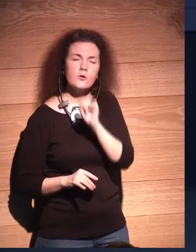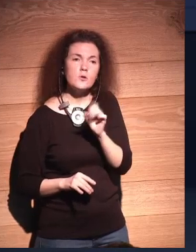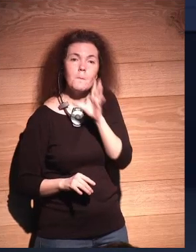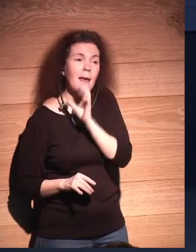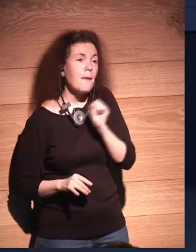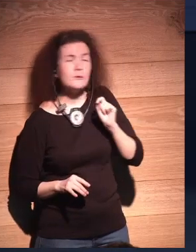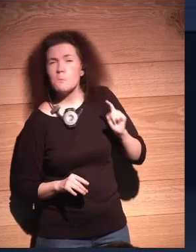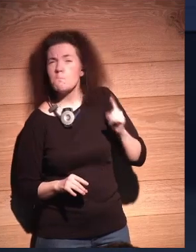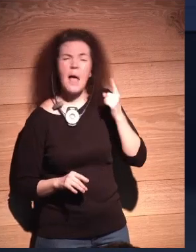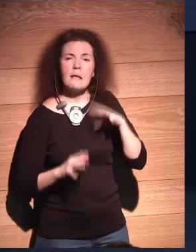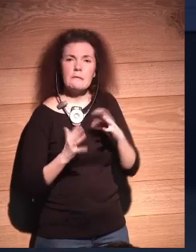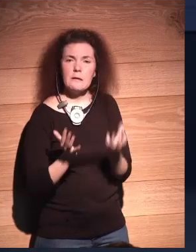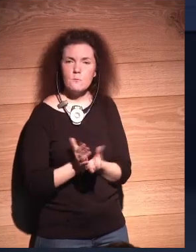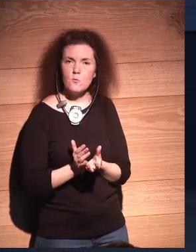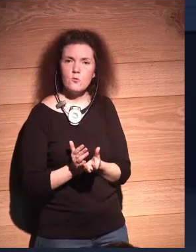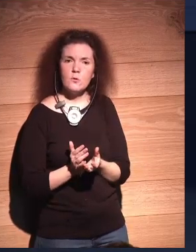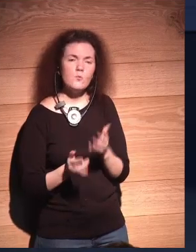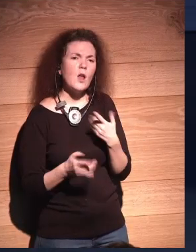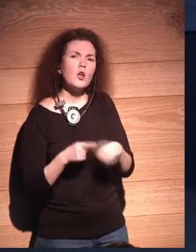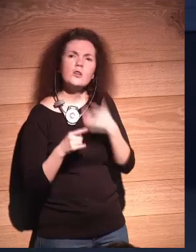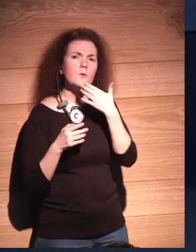so free, just like